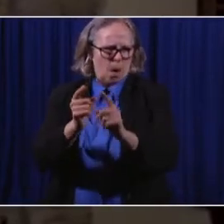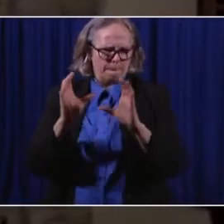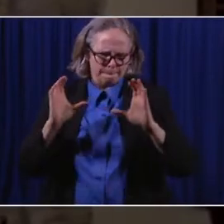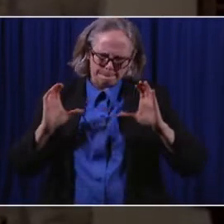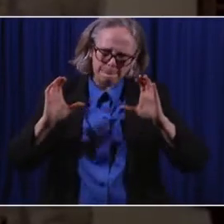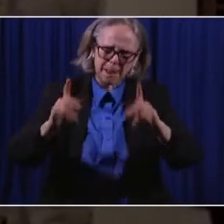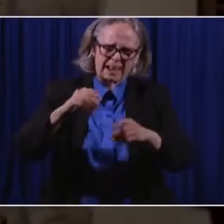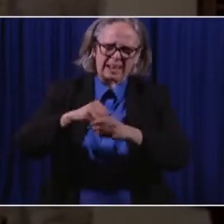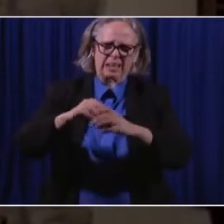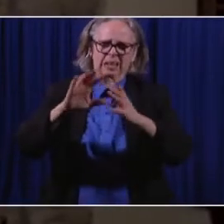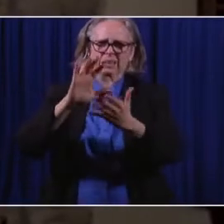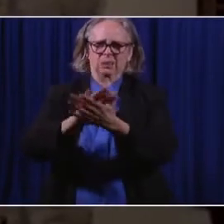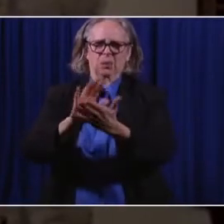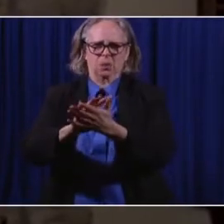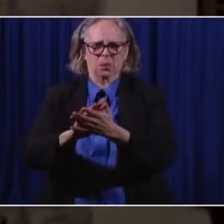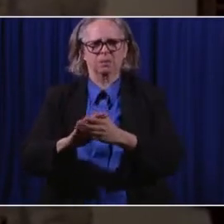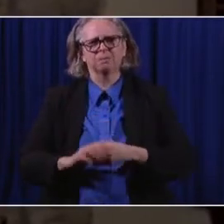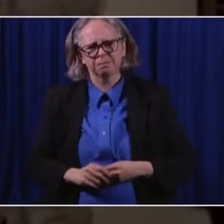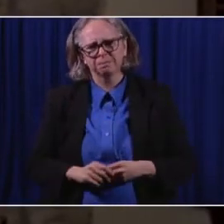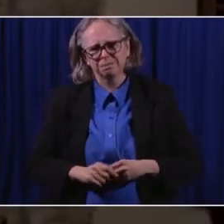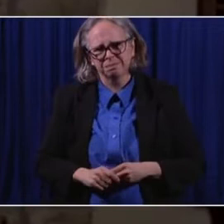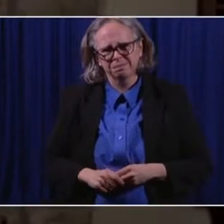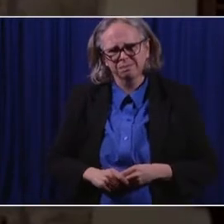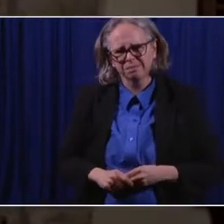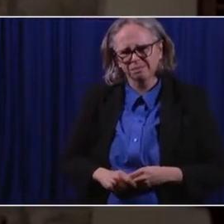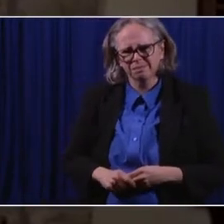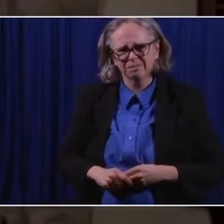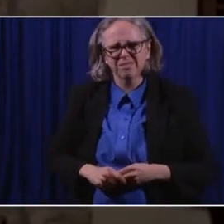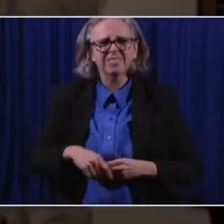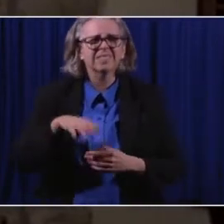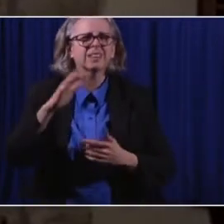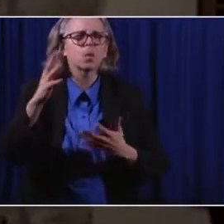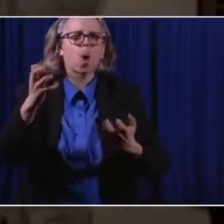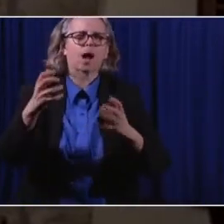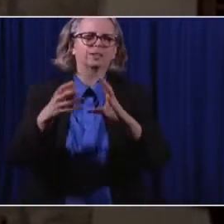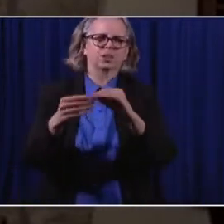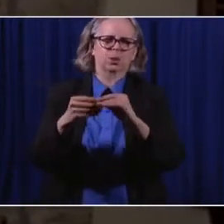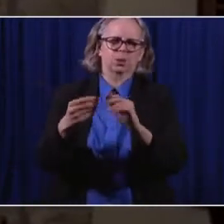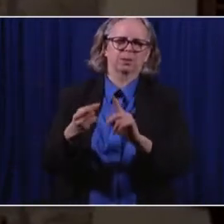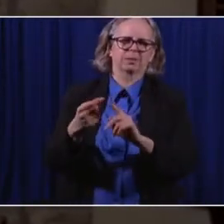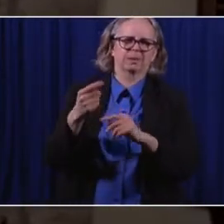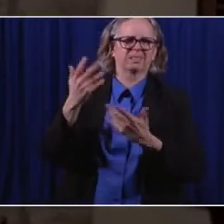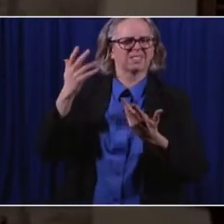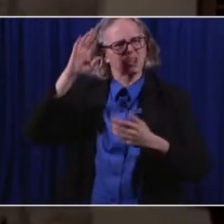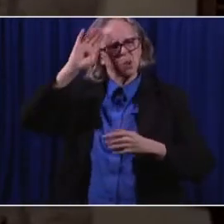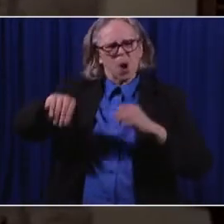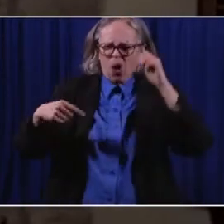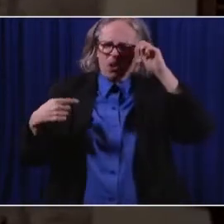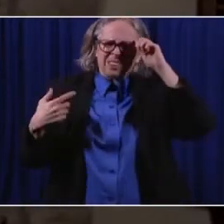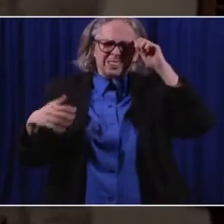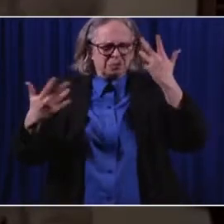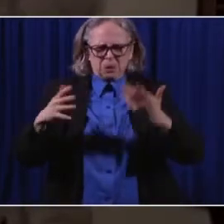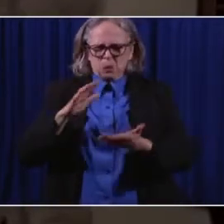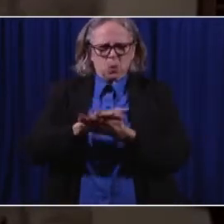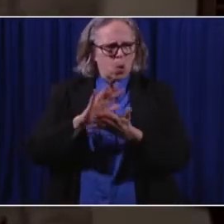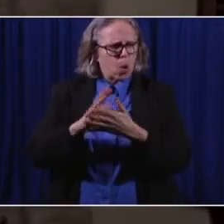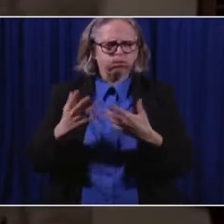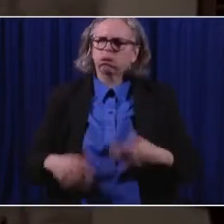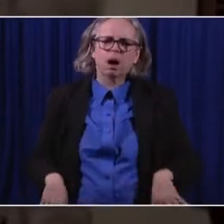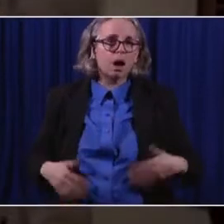Let me also, though, talk about something else. Our schools have been doing a great job implementing measures with